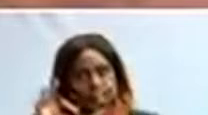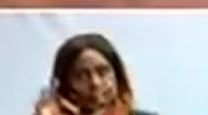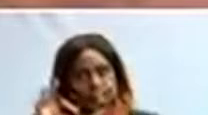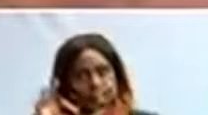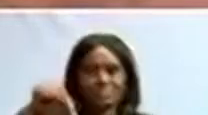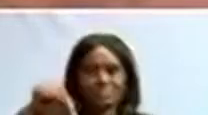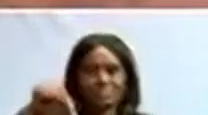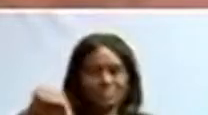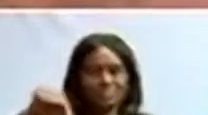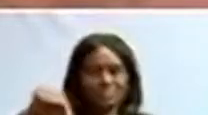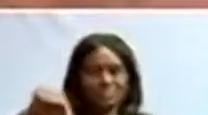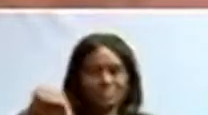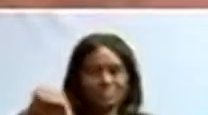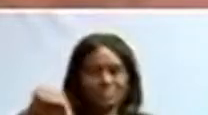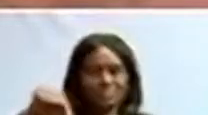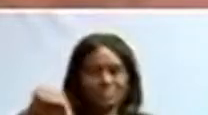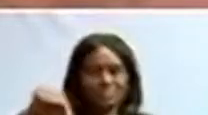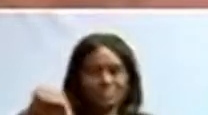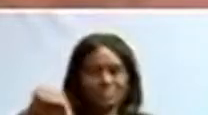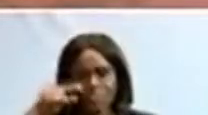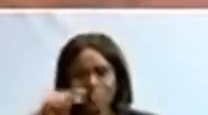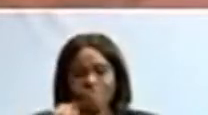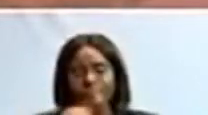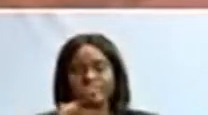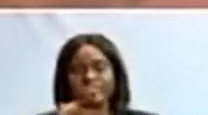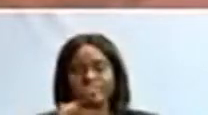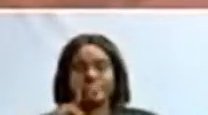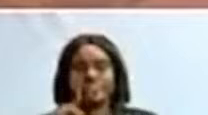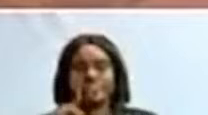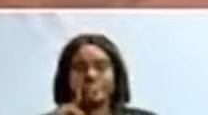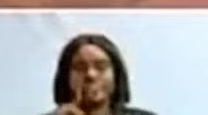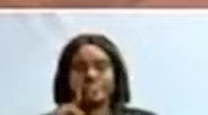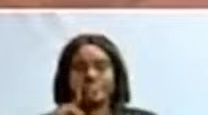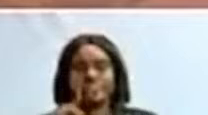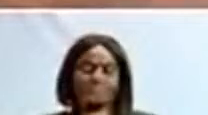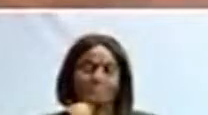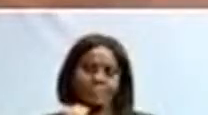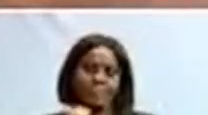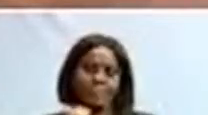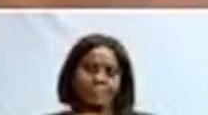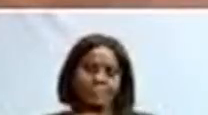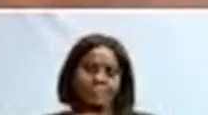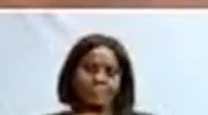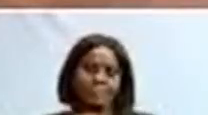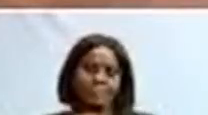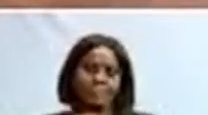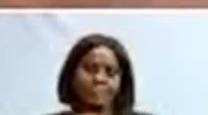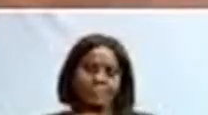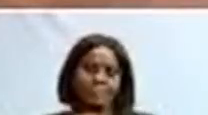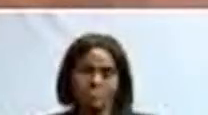unqualified for the affected years.